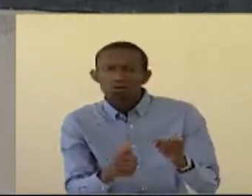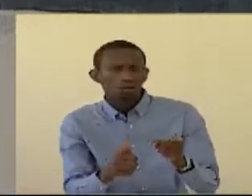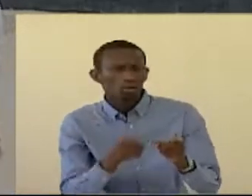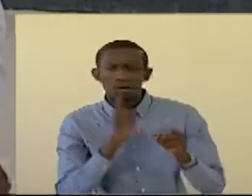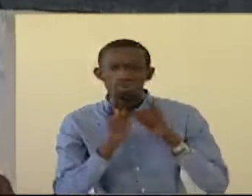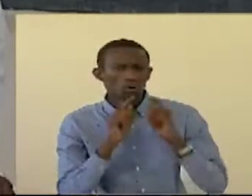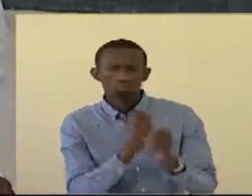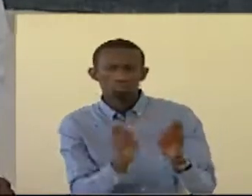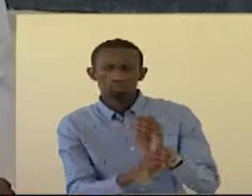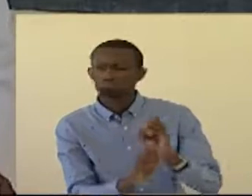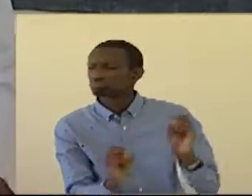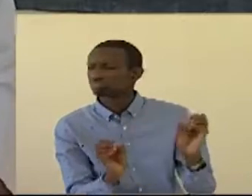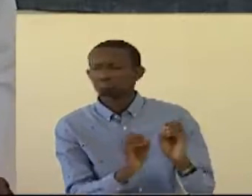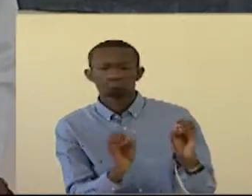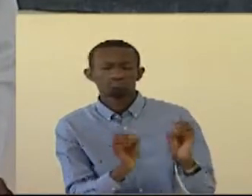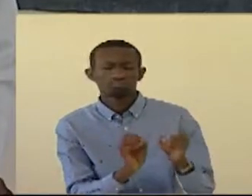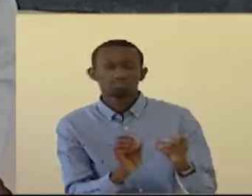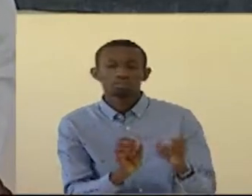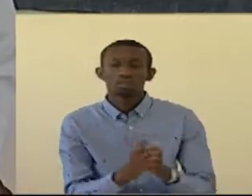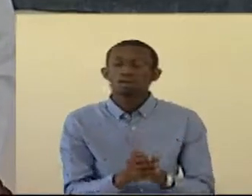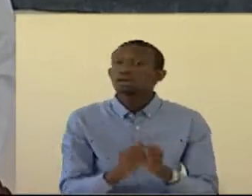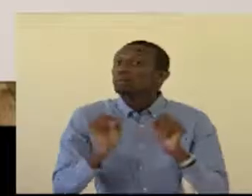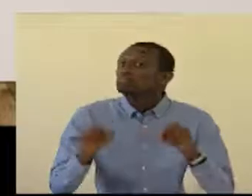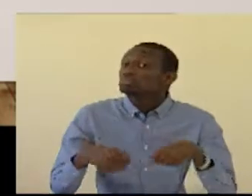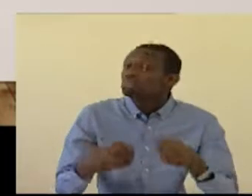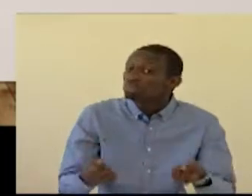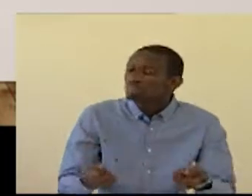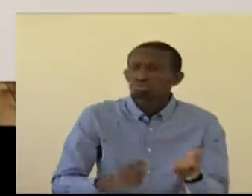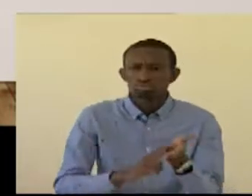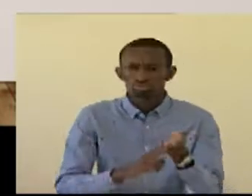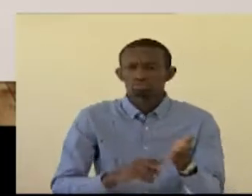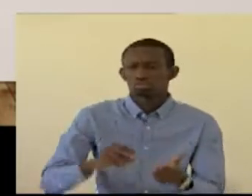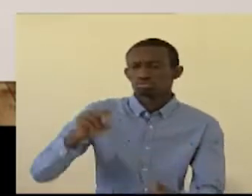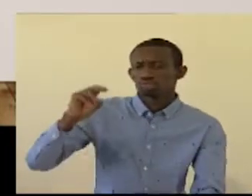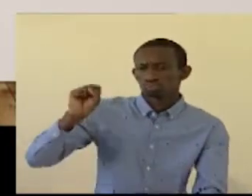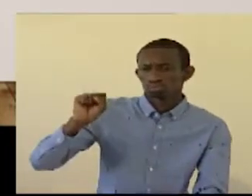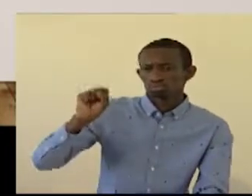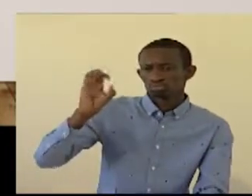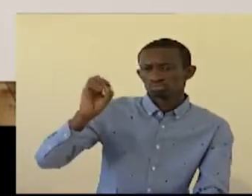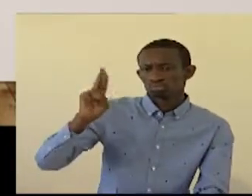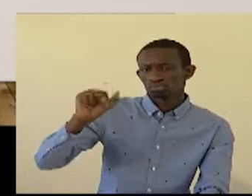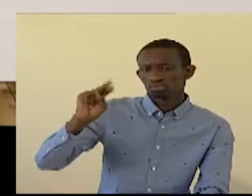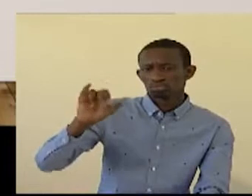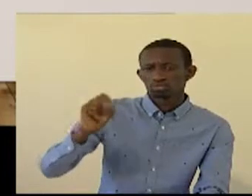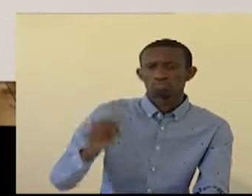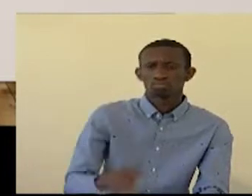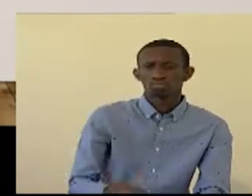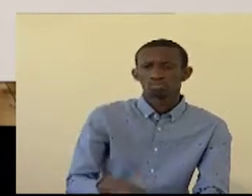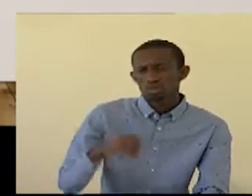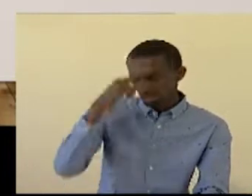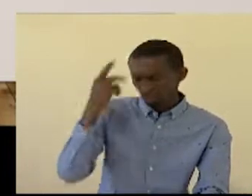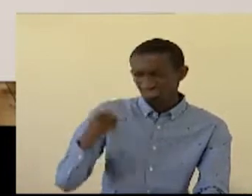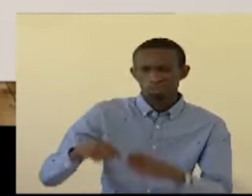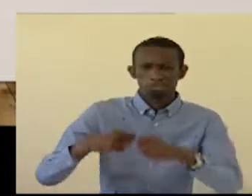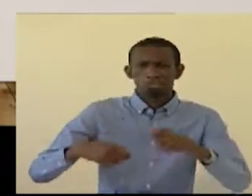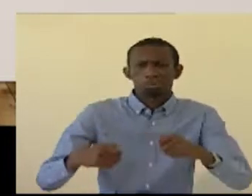change. It is also possible to use sodium hydrogen sulfide, which reacts with